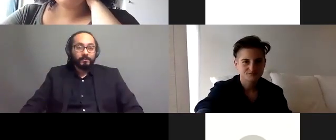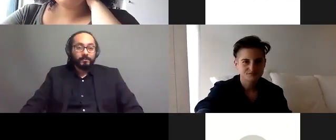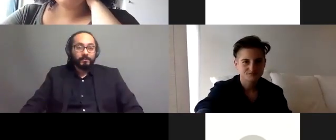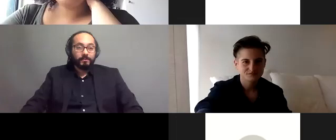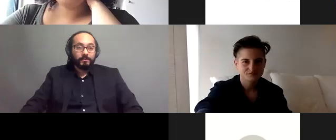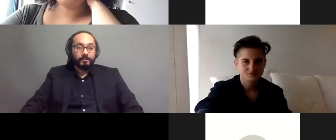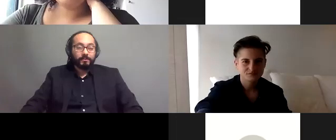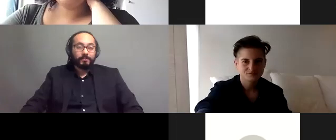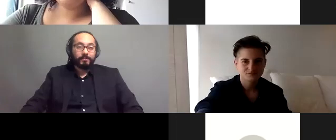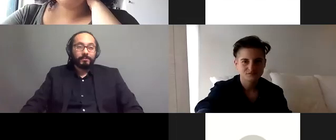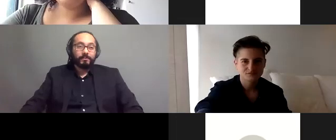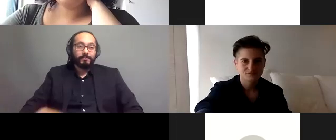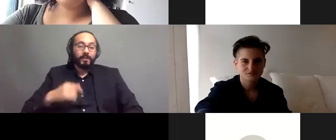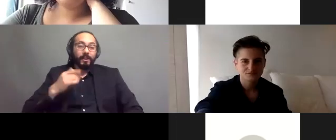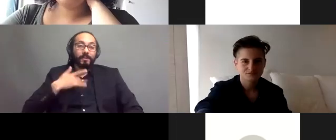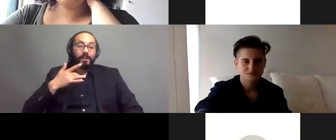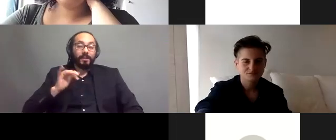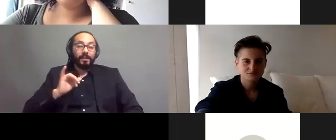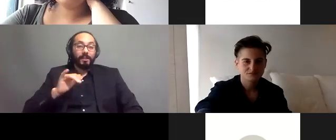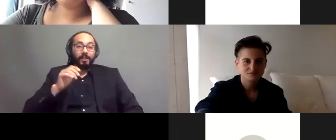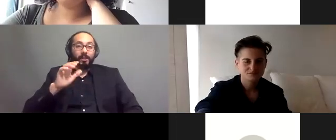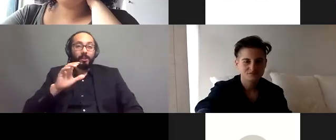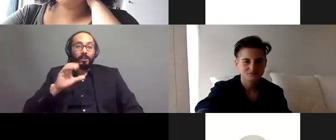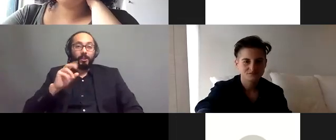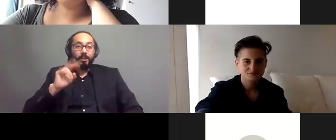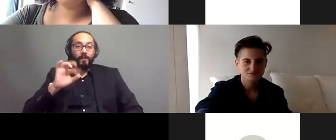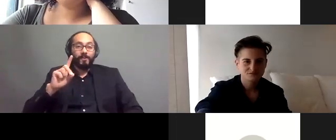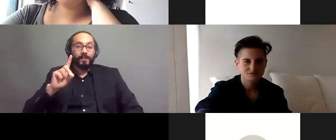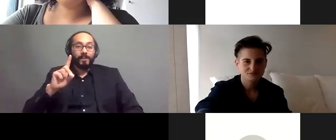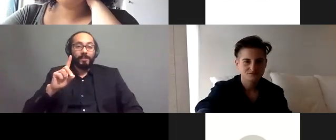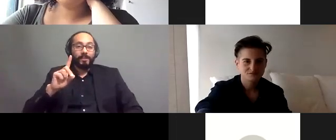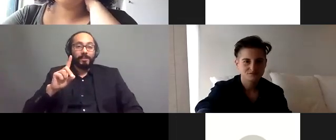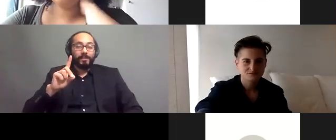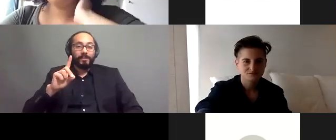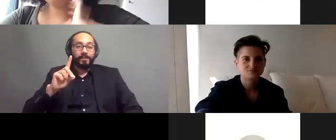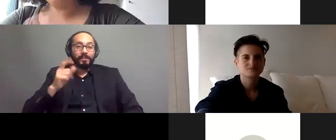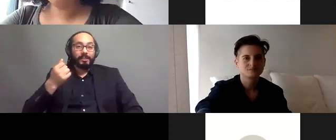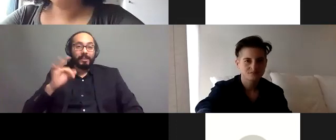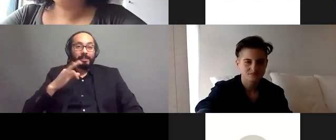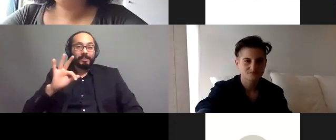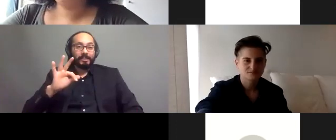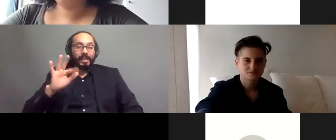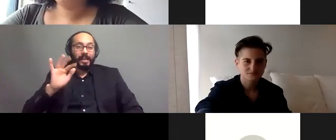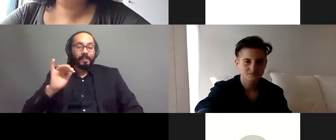COVID-19 is kind of like the terrible be careful what you wish for.